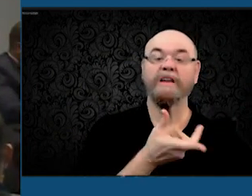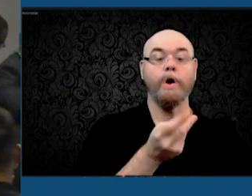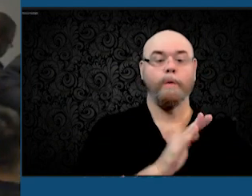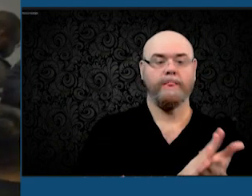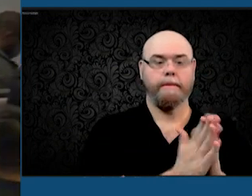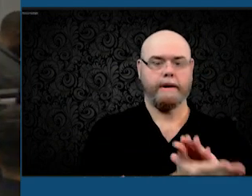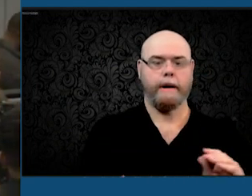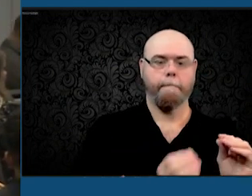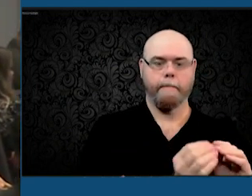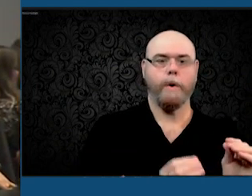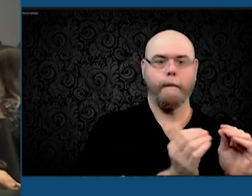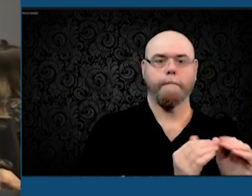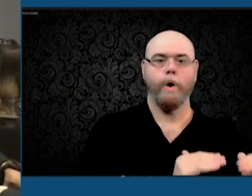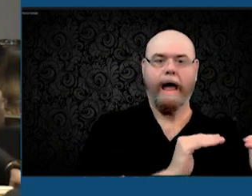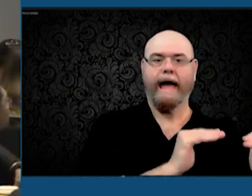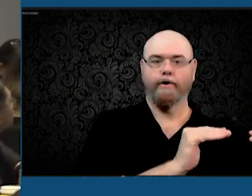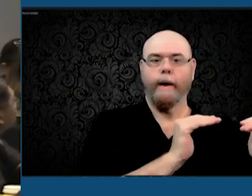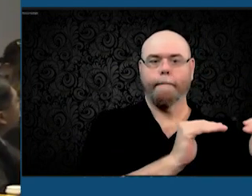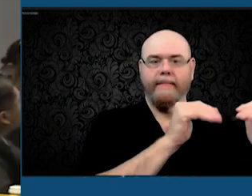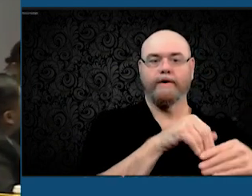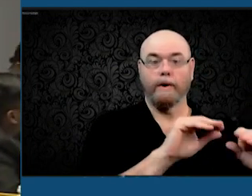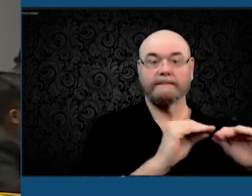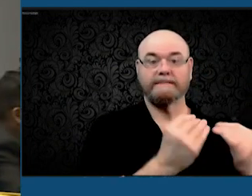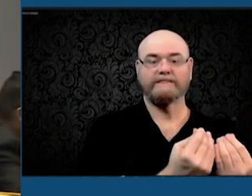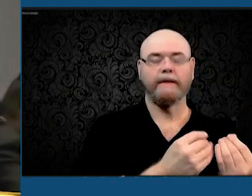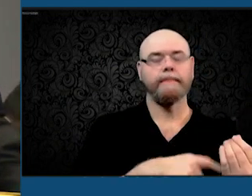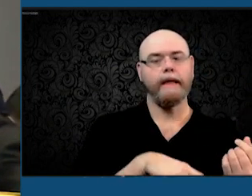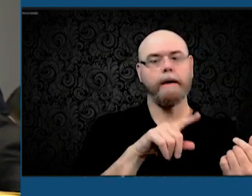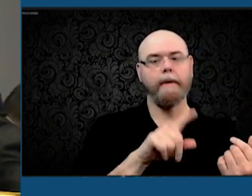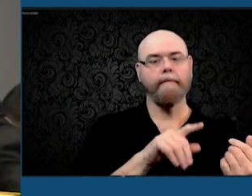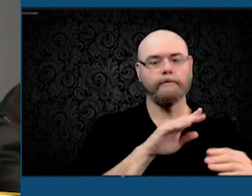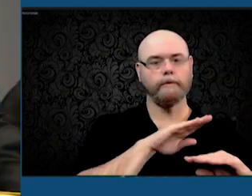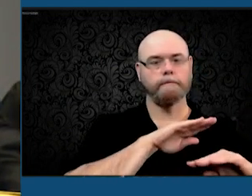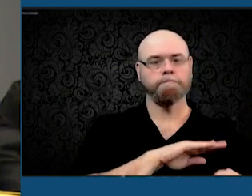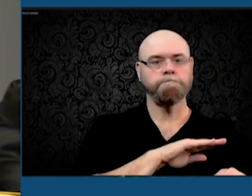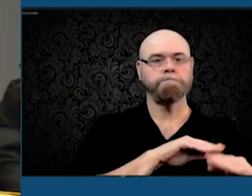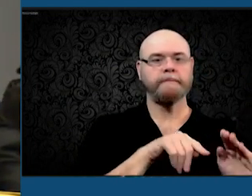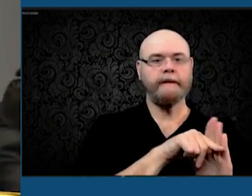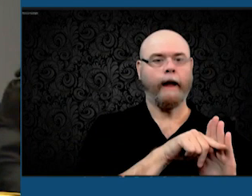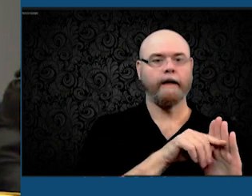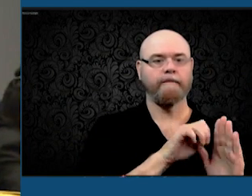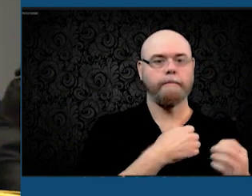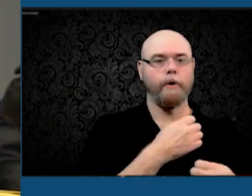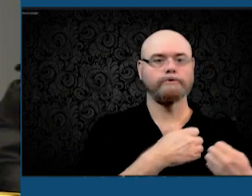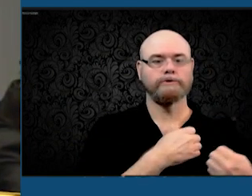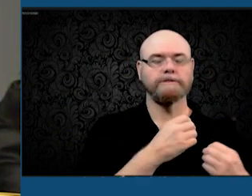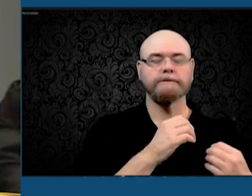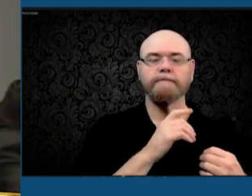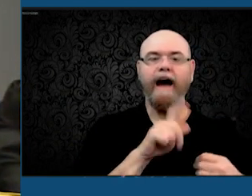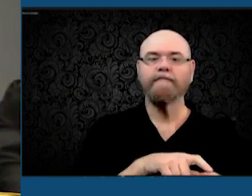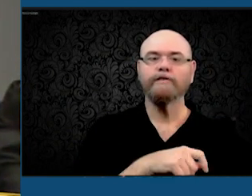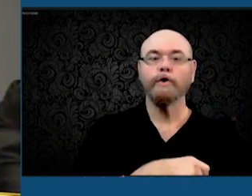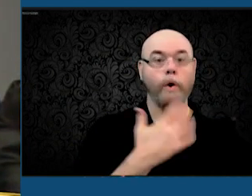they feel they have to inhibit their negative emotions more because they're going to be